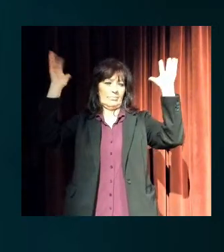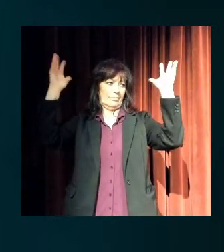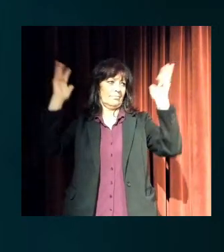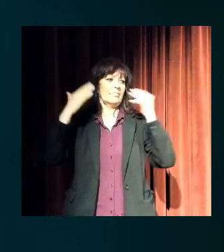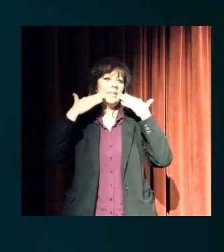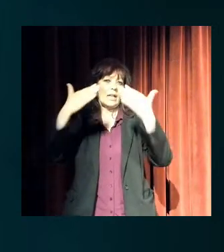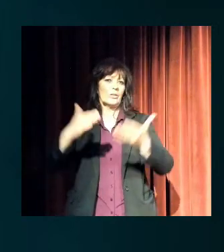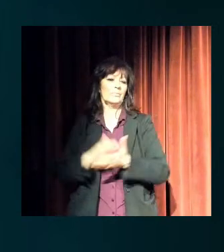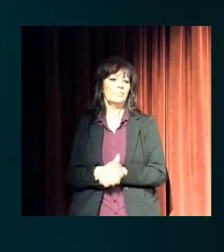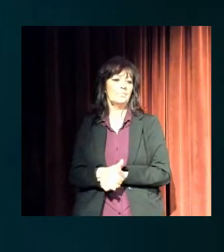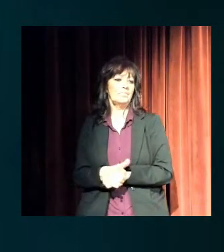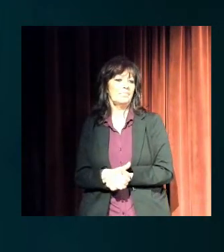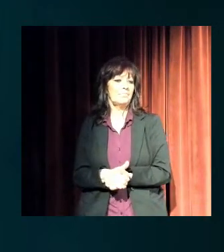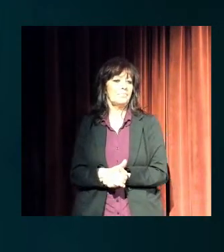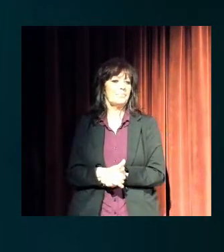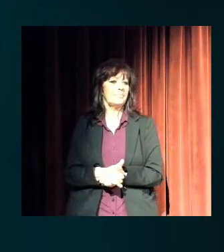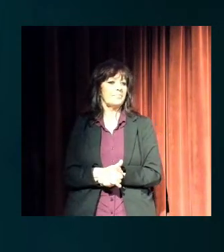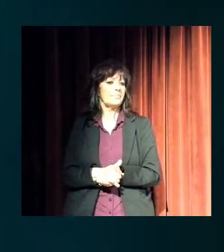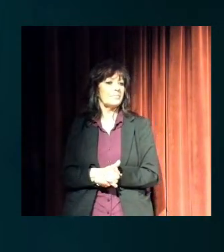Thank you.